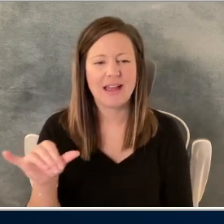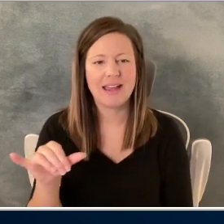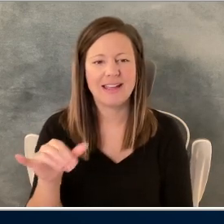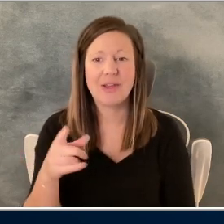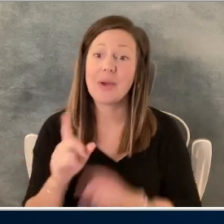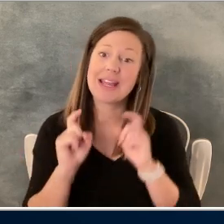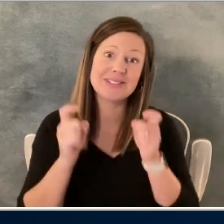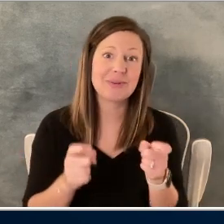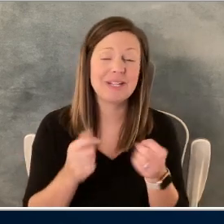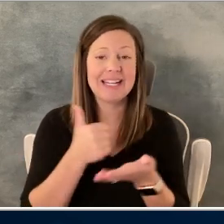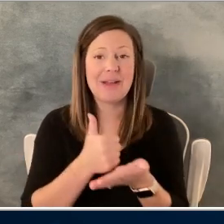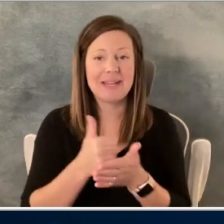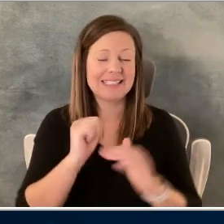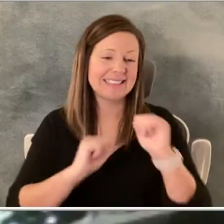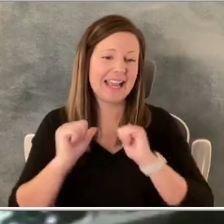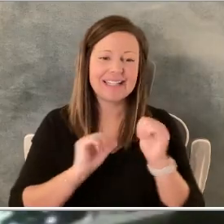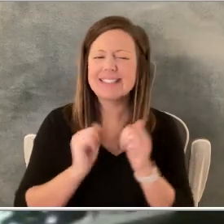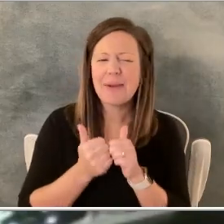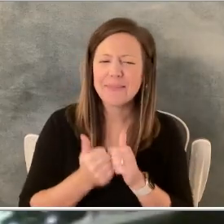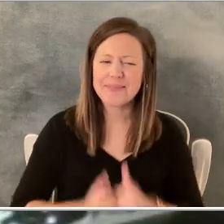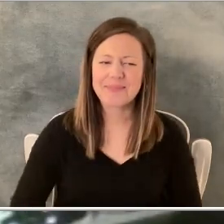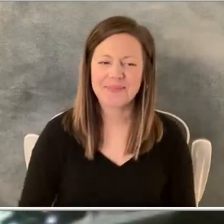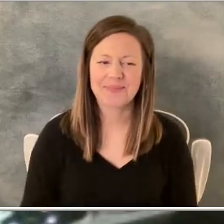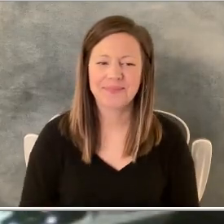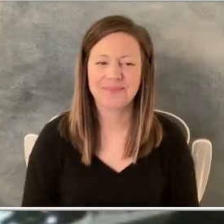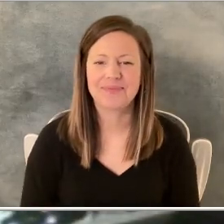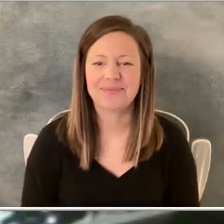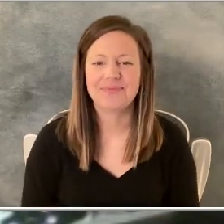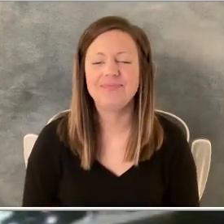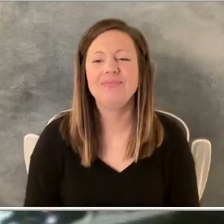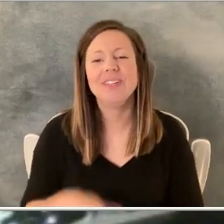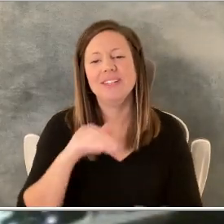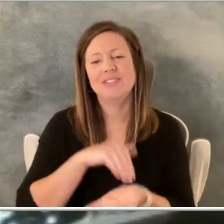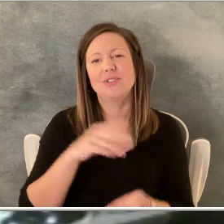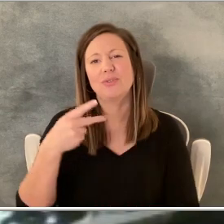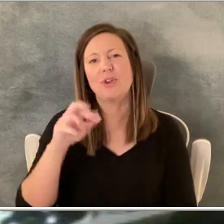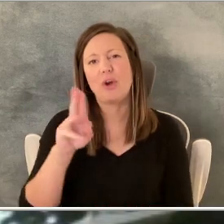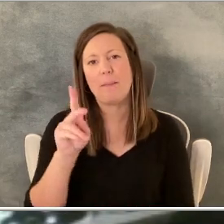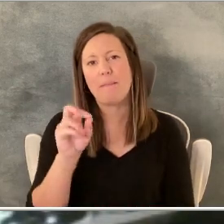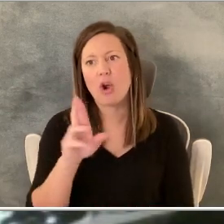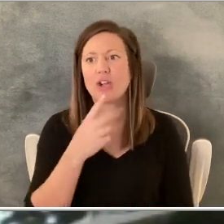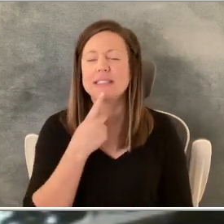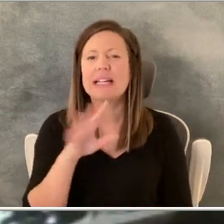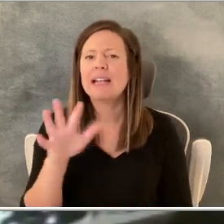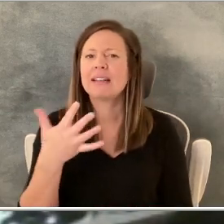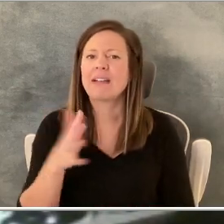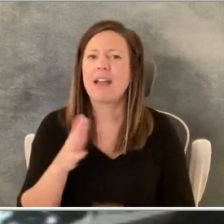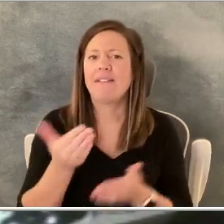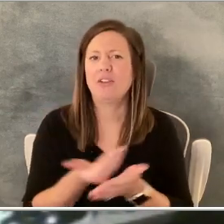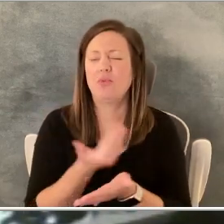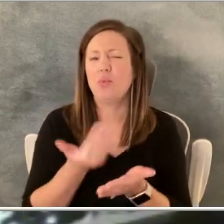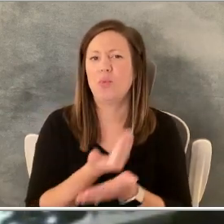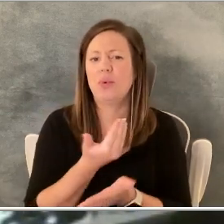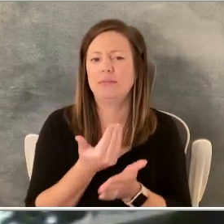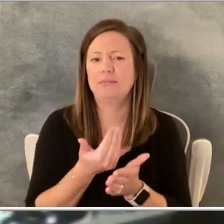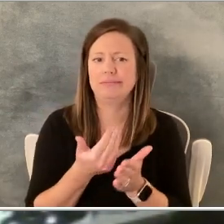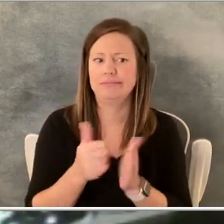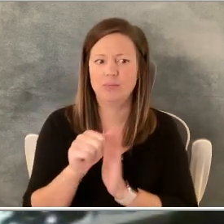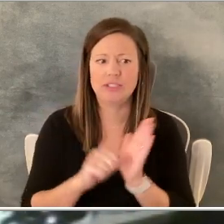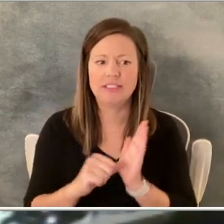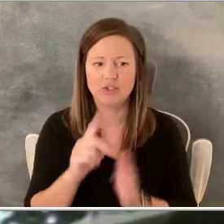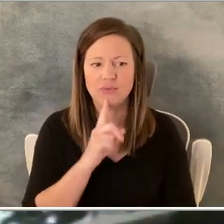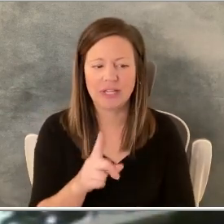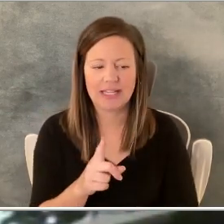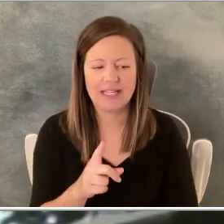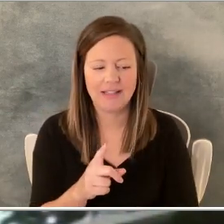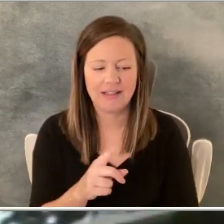so? So Dr. Proctor explained to me that this was a fairly new procedure. There wasn't, I don't think,